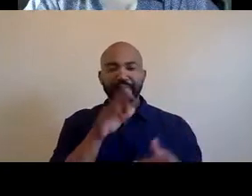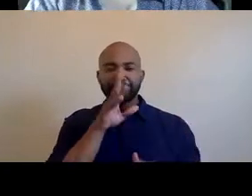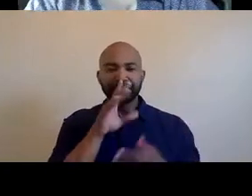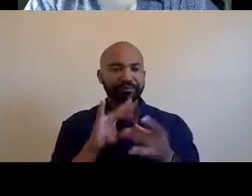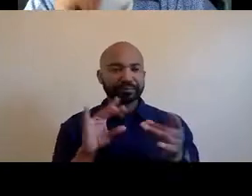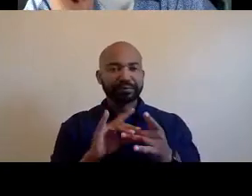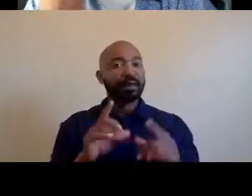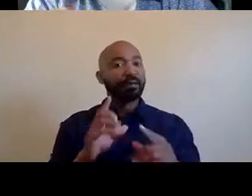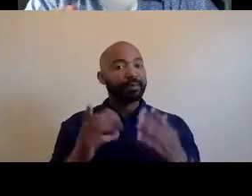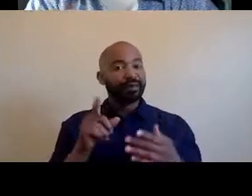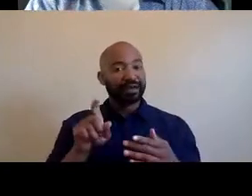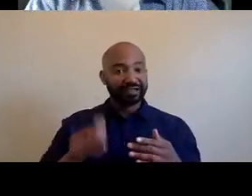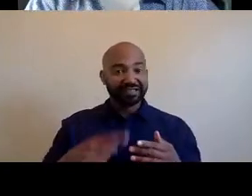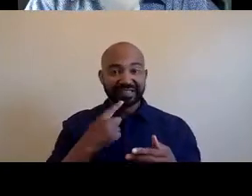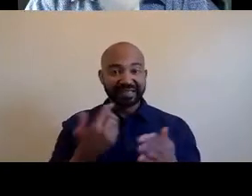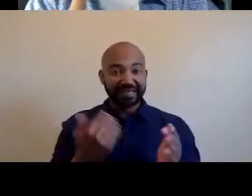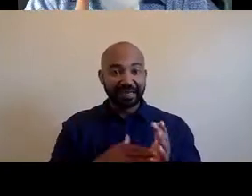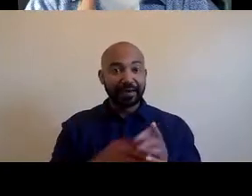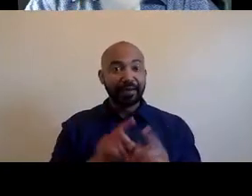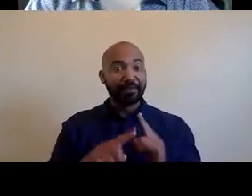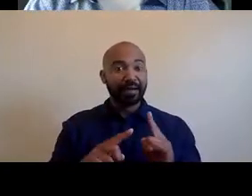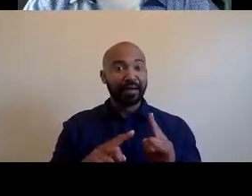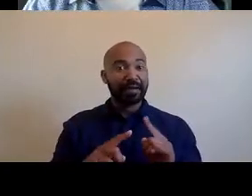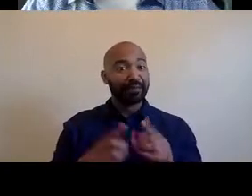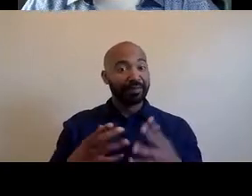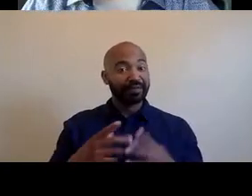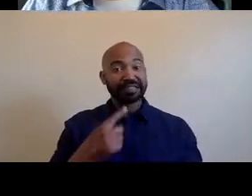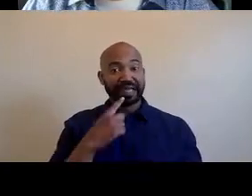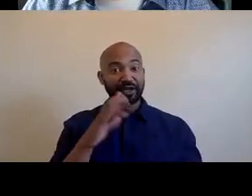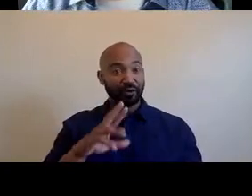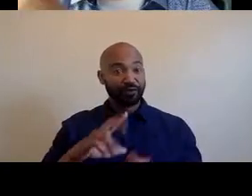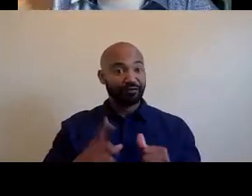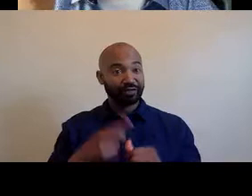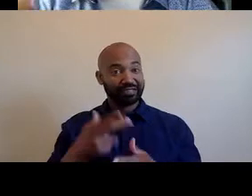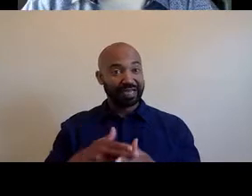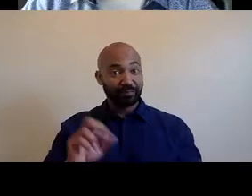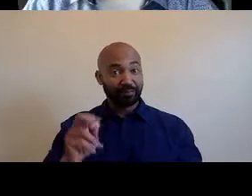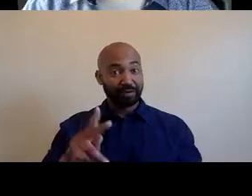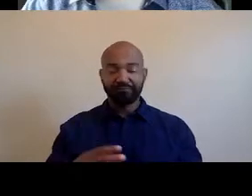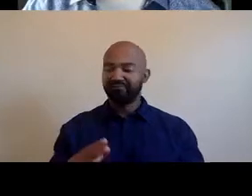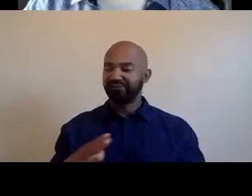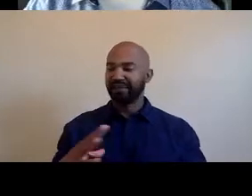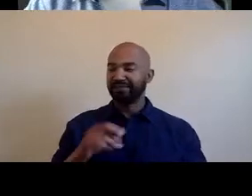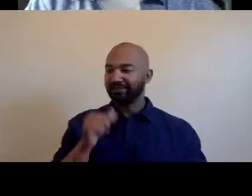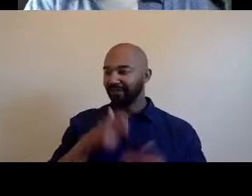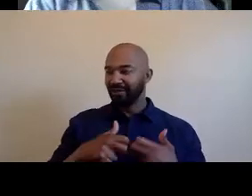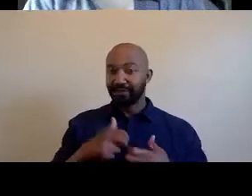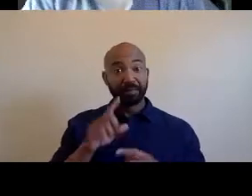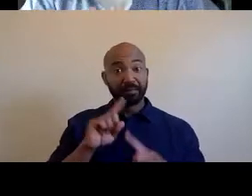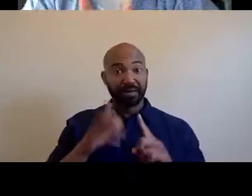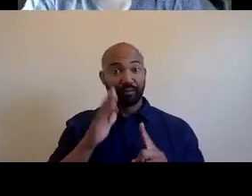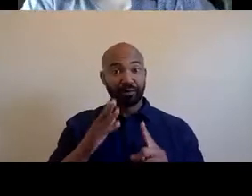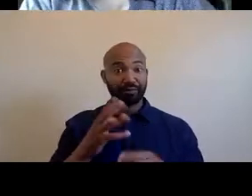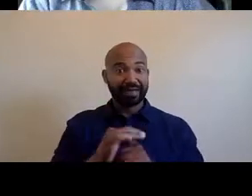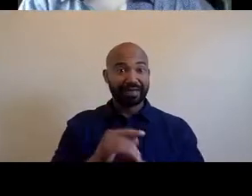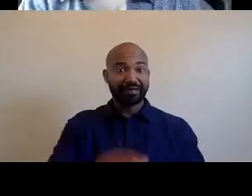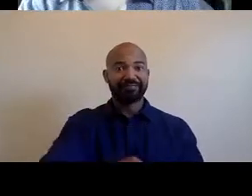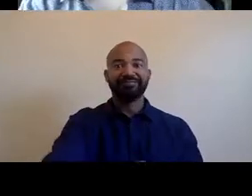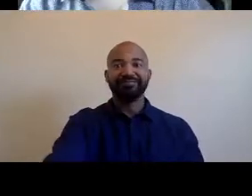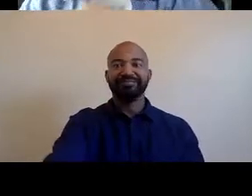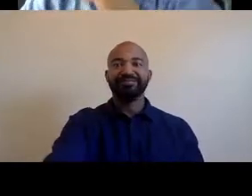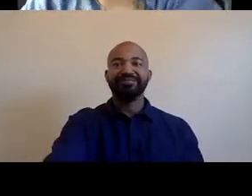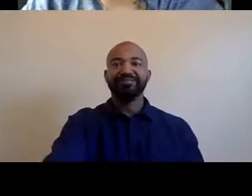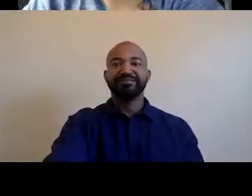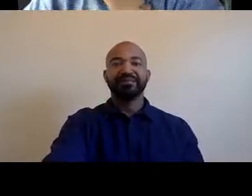have to say it again. I'm going to probably stick with your first name. That sounds good. I will get it. So anyway, thank you for being